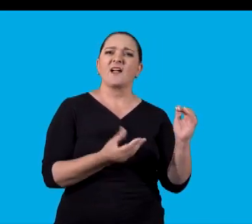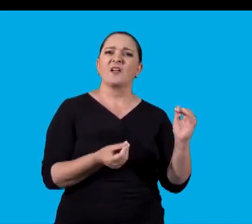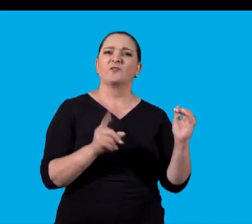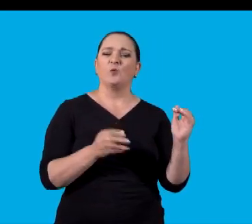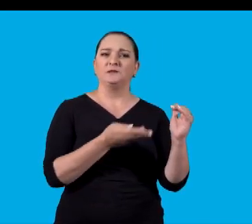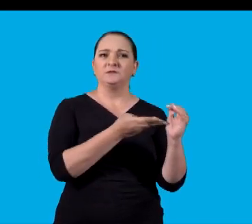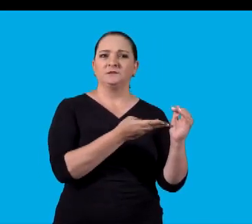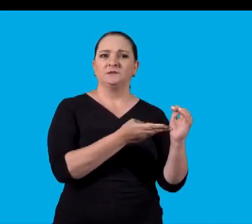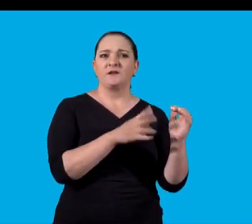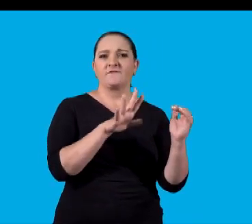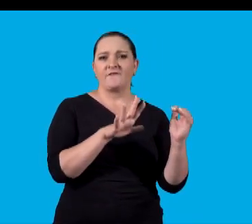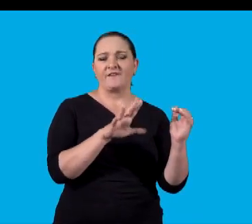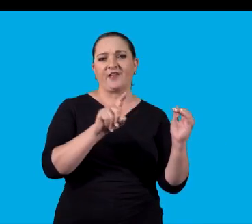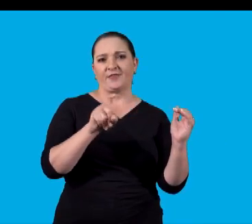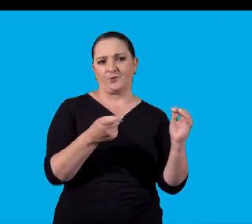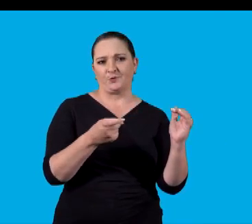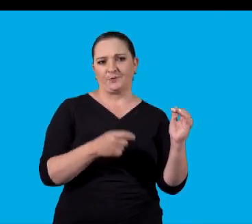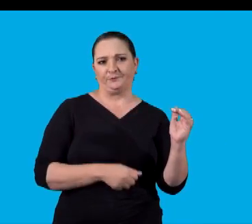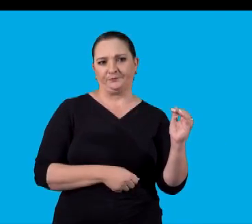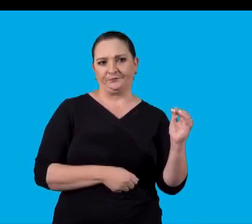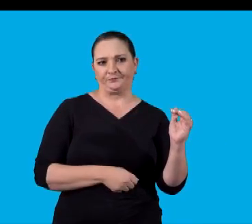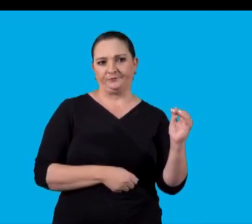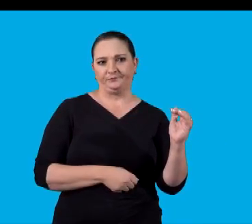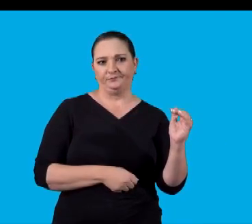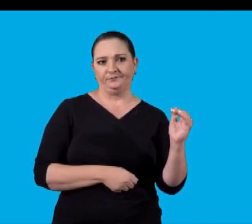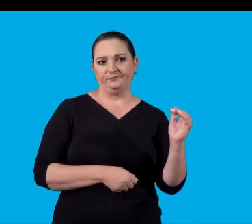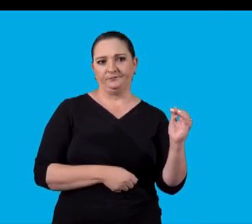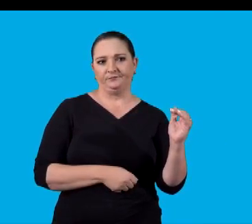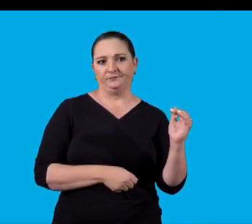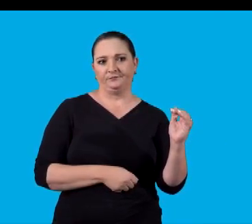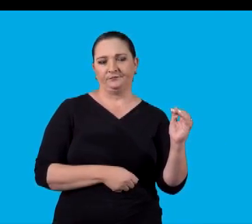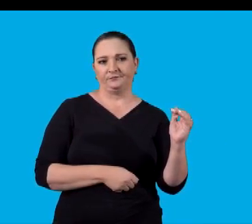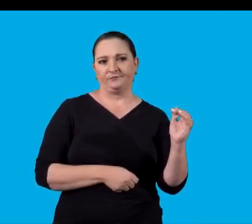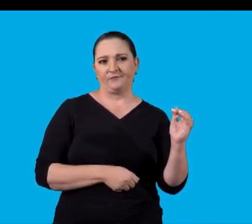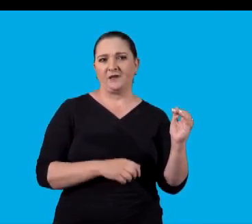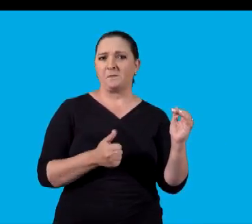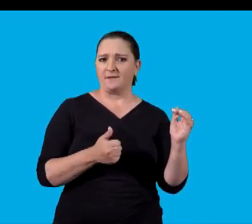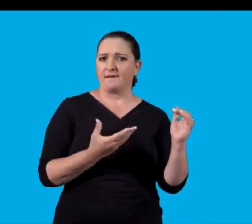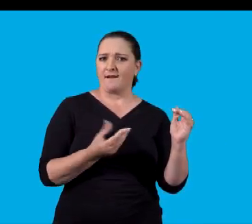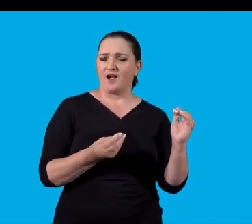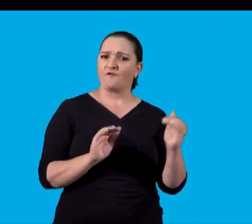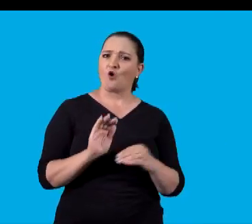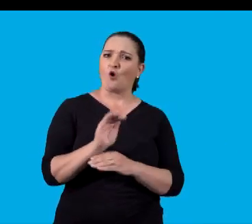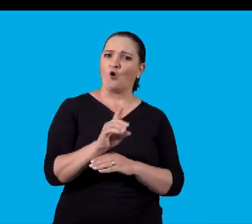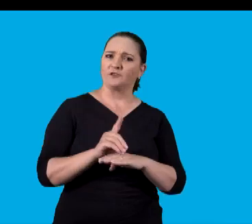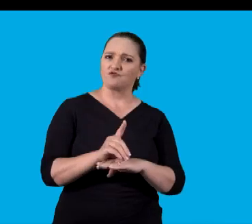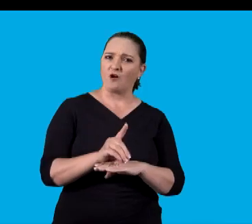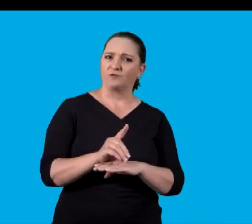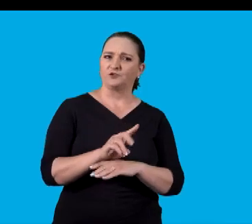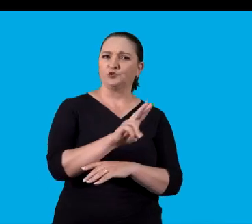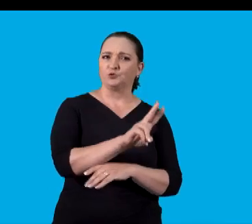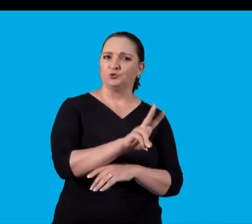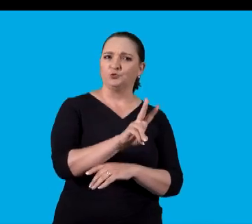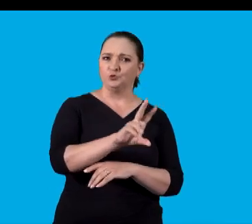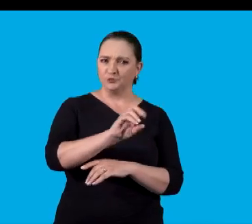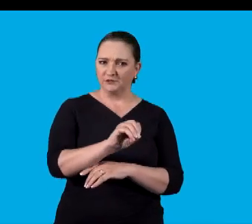you have 5,000 here. But you also have a bank overdraft of 220. That means I'll